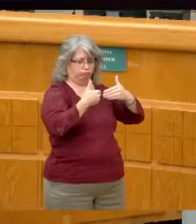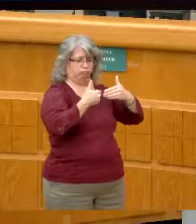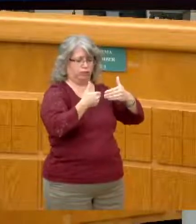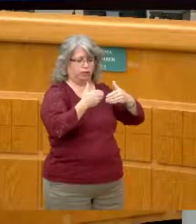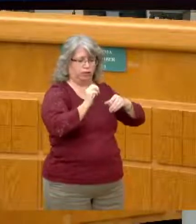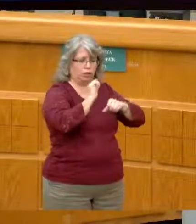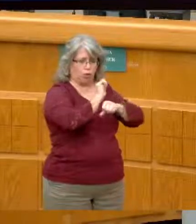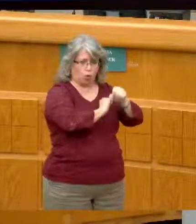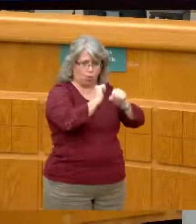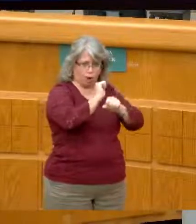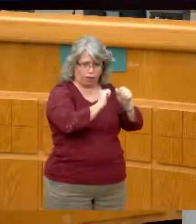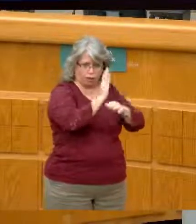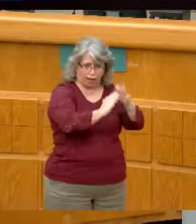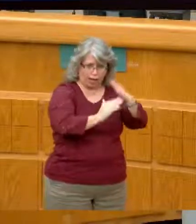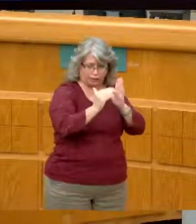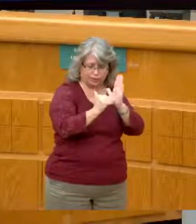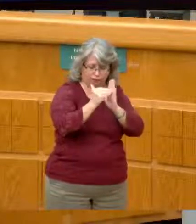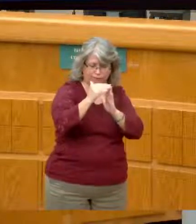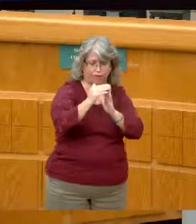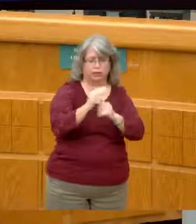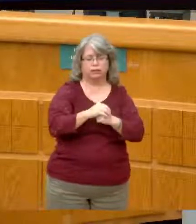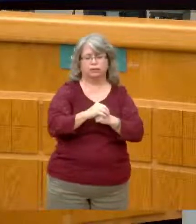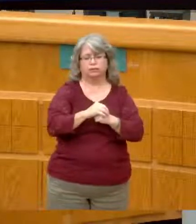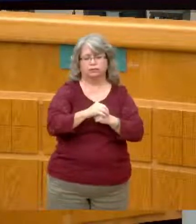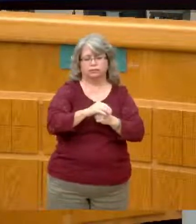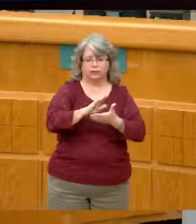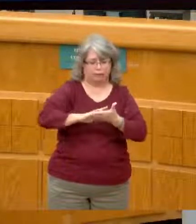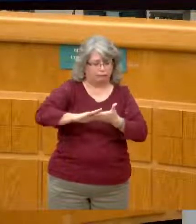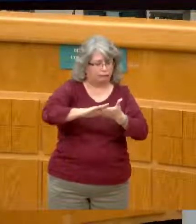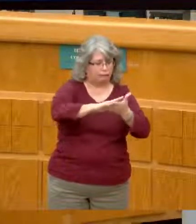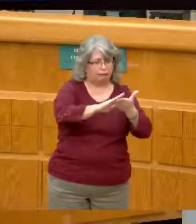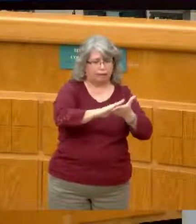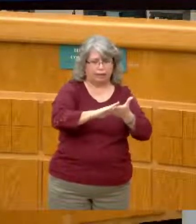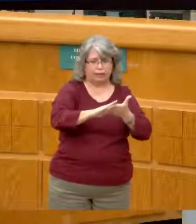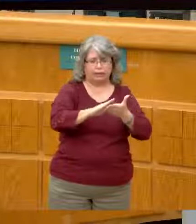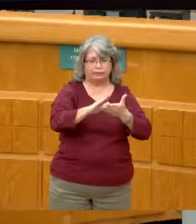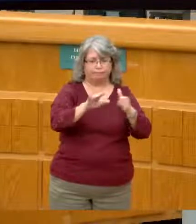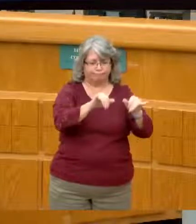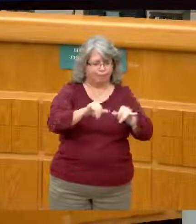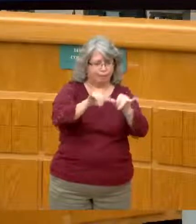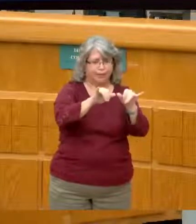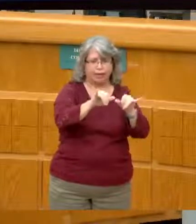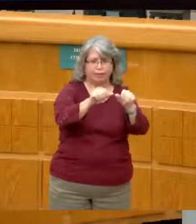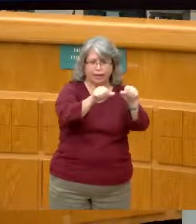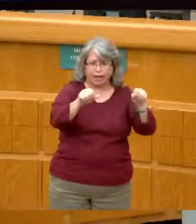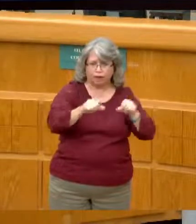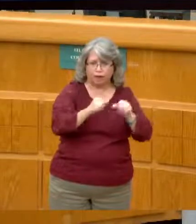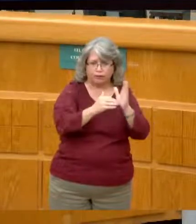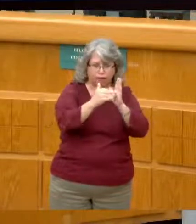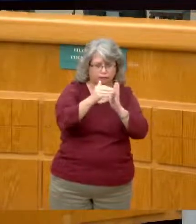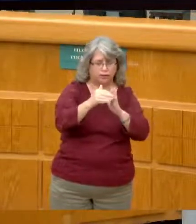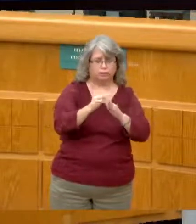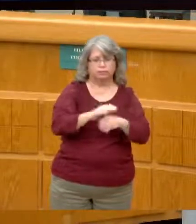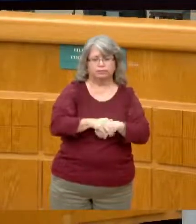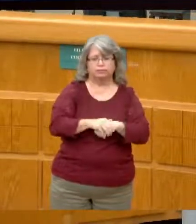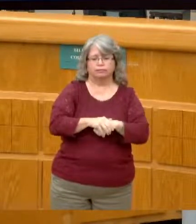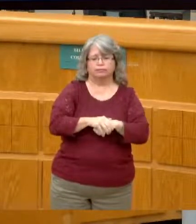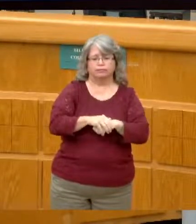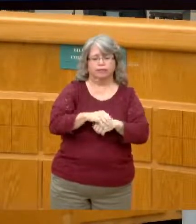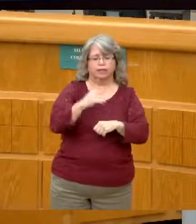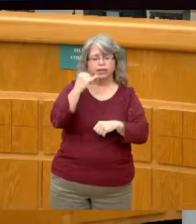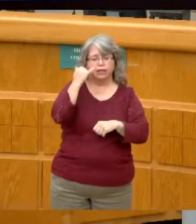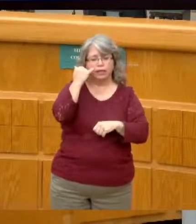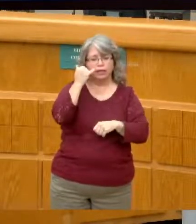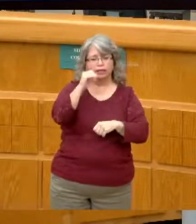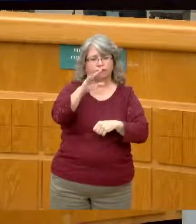hands often, clean commonly used areas often. And if your symptoms resolve within 5